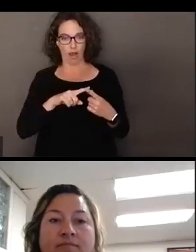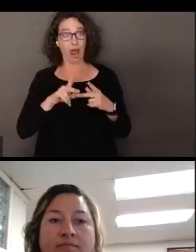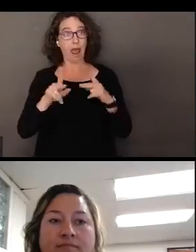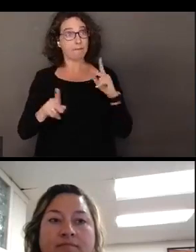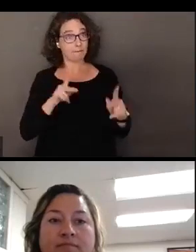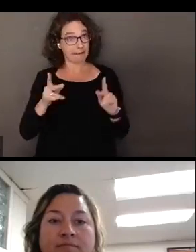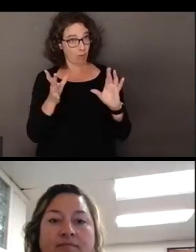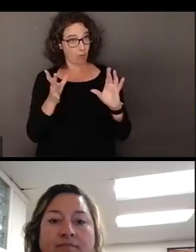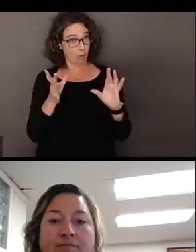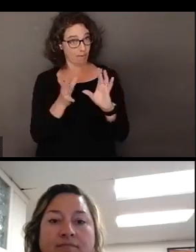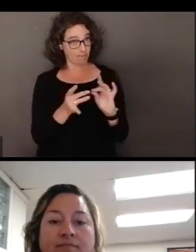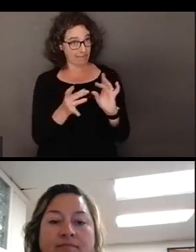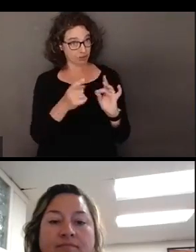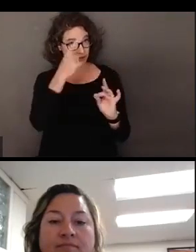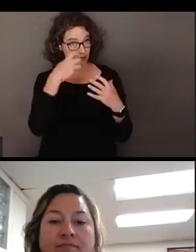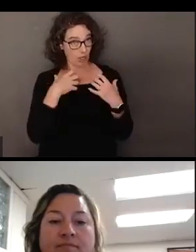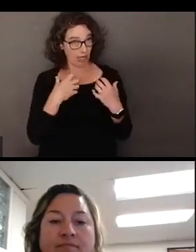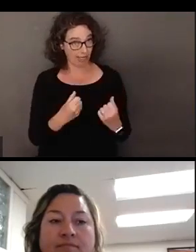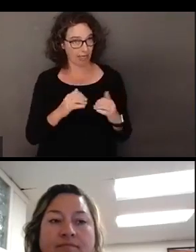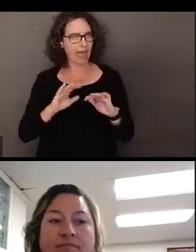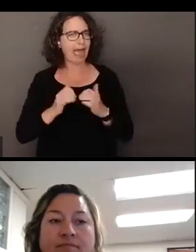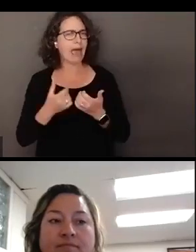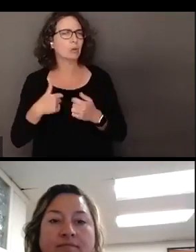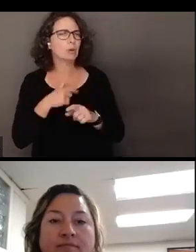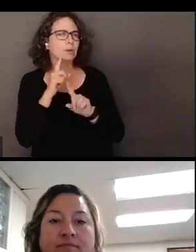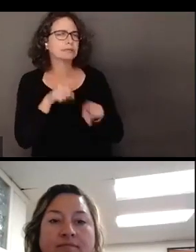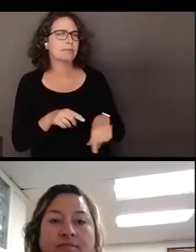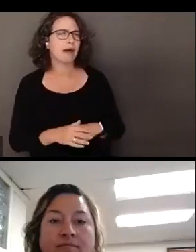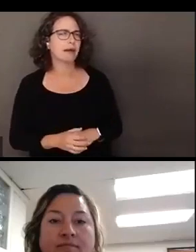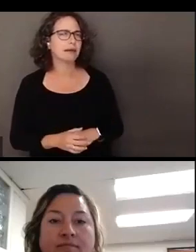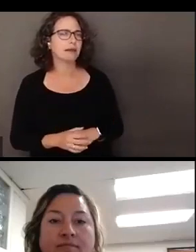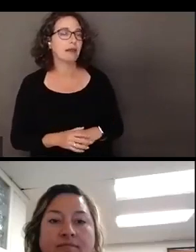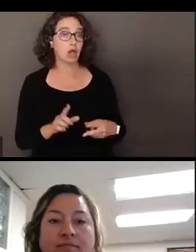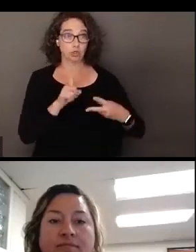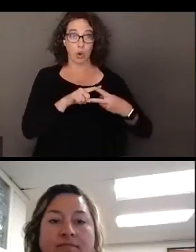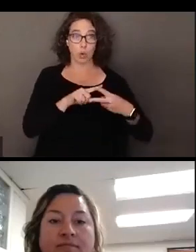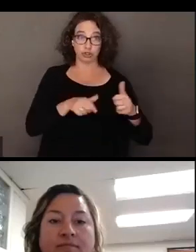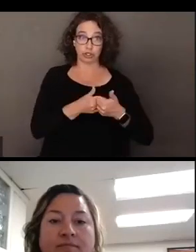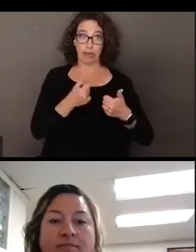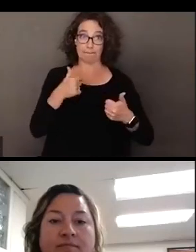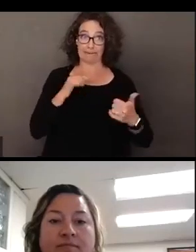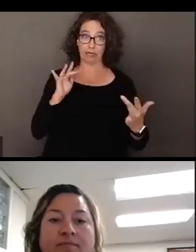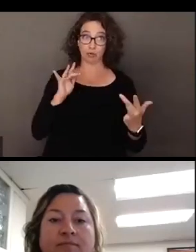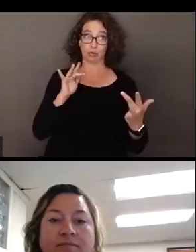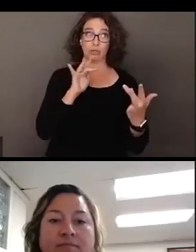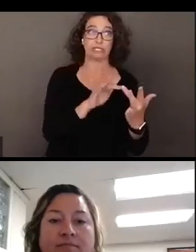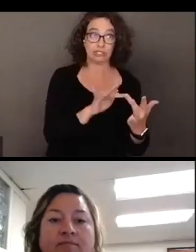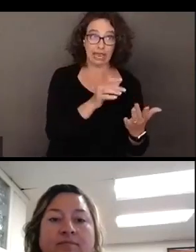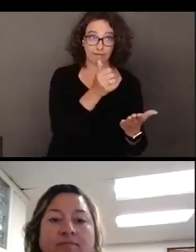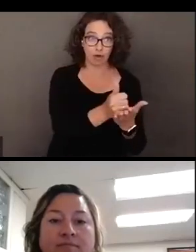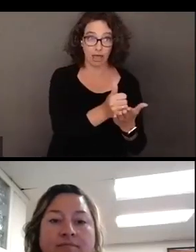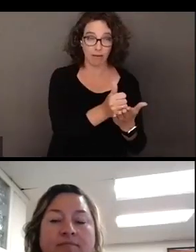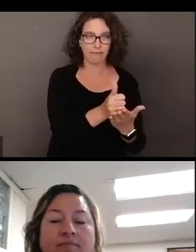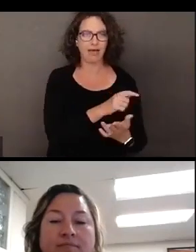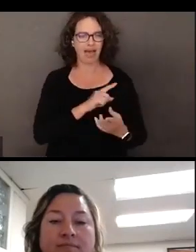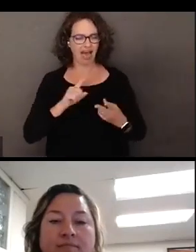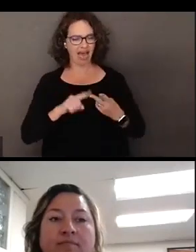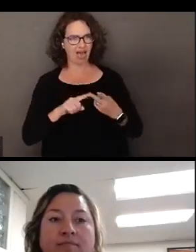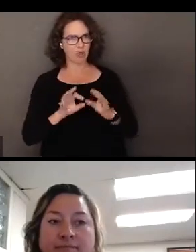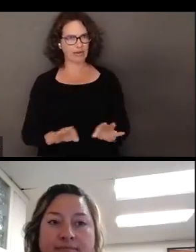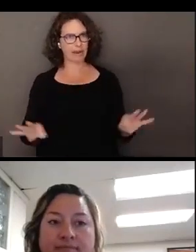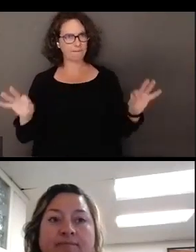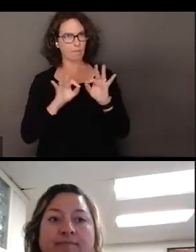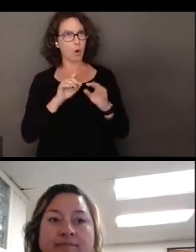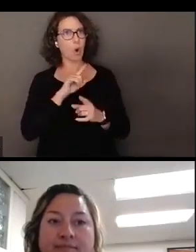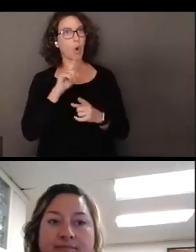up? Because I think part of the challenge is me reaching out for help. The other is being able to be okay and be comfortable when someone